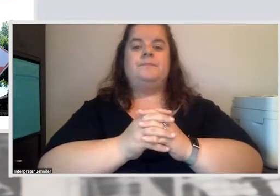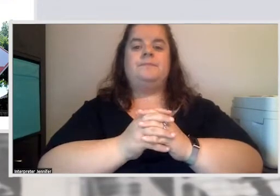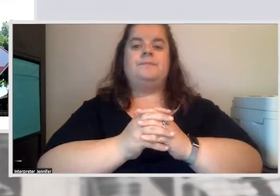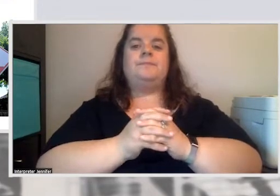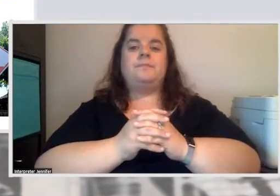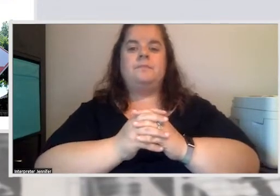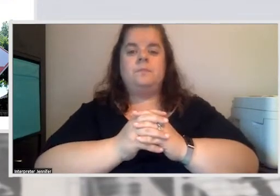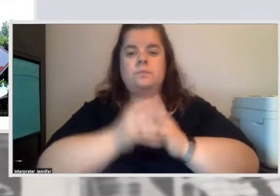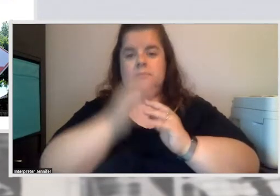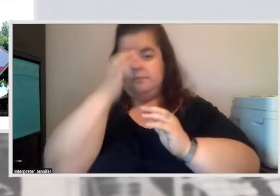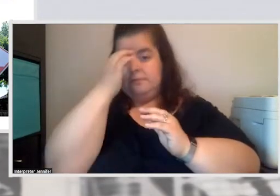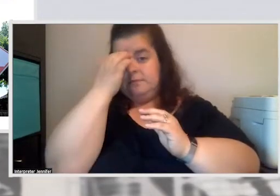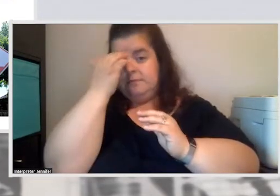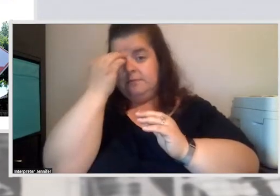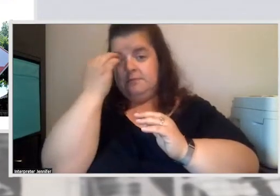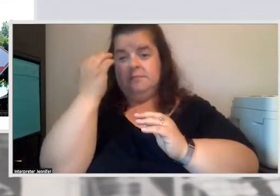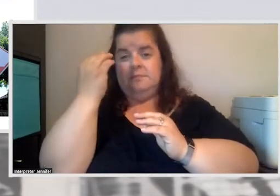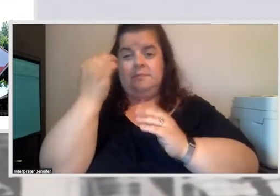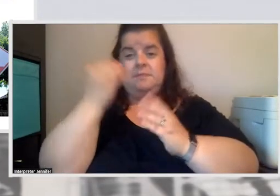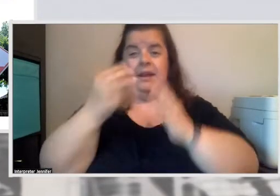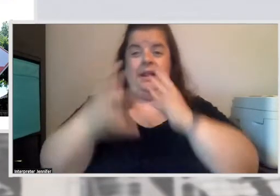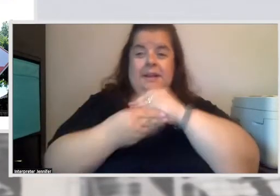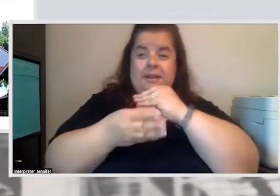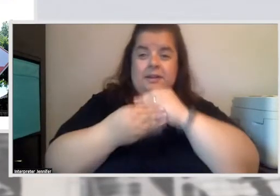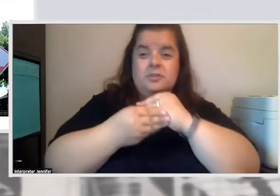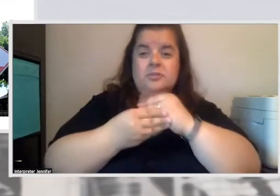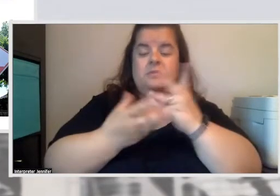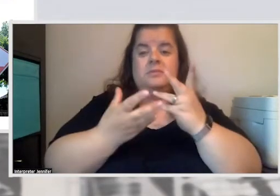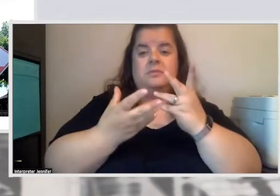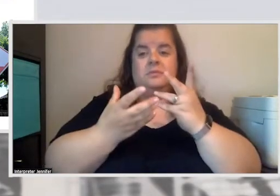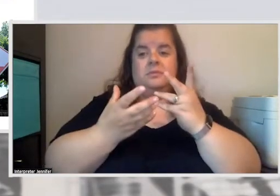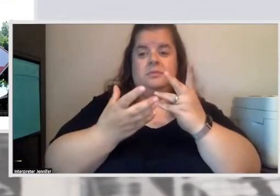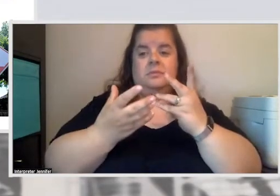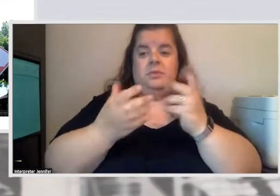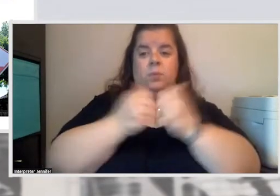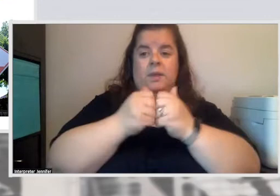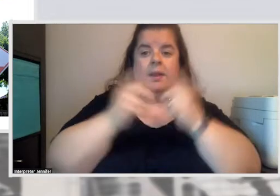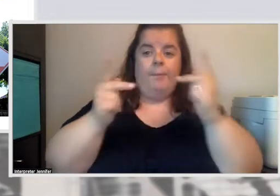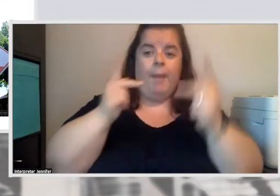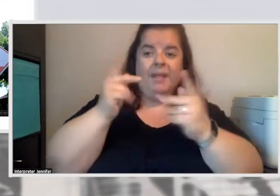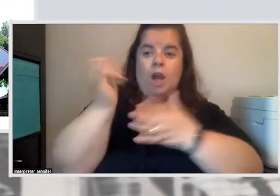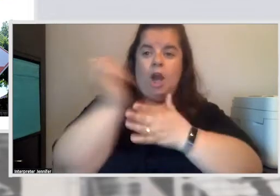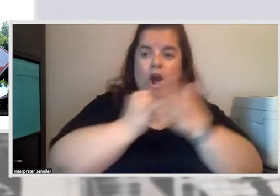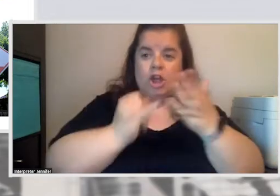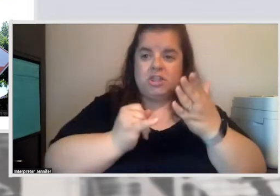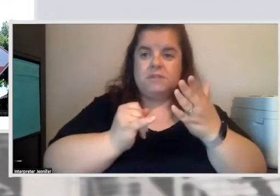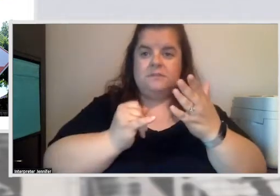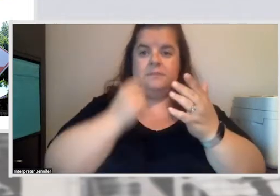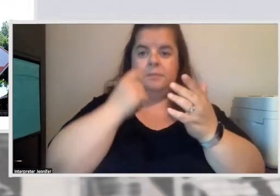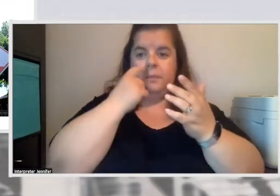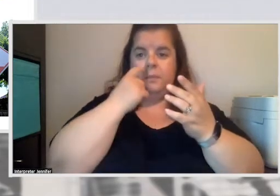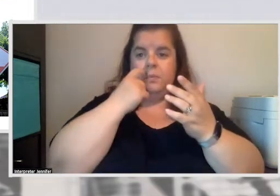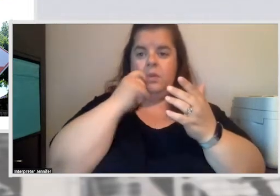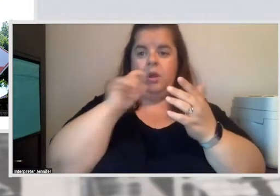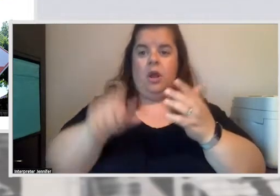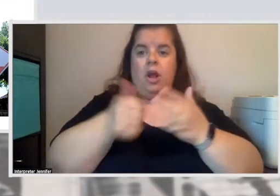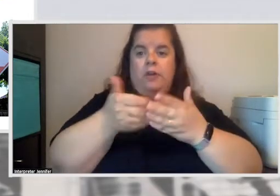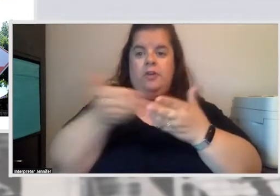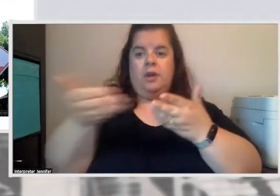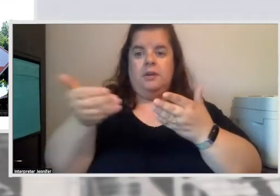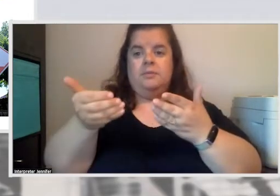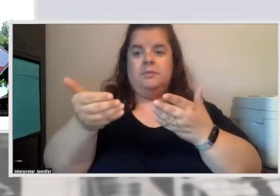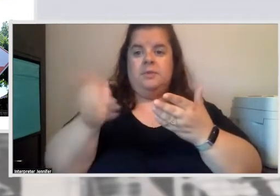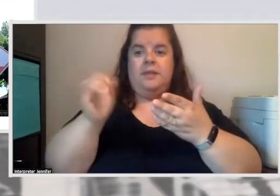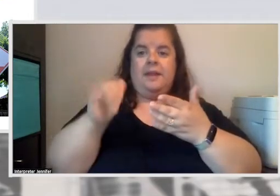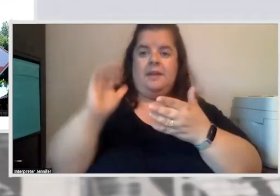And then, in addition to that, like I said, with public art or with other things, there are items where then that capital